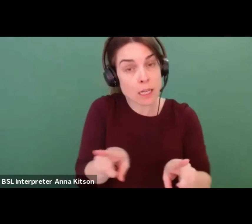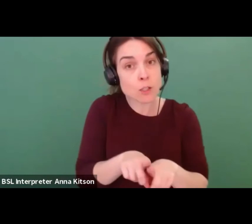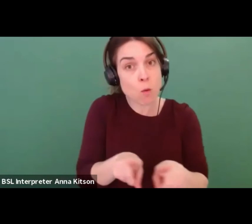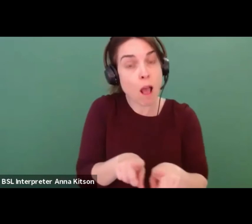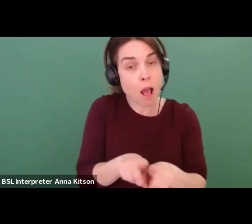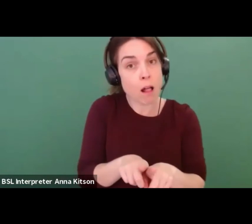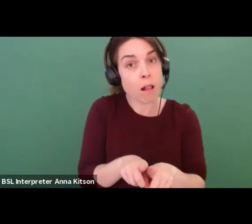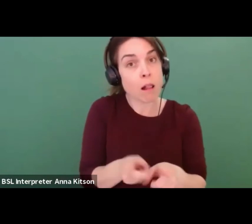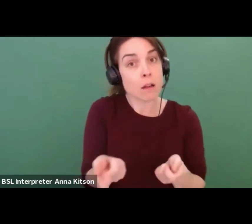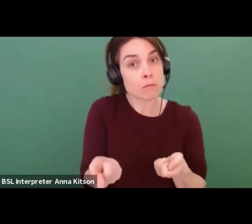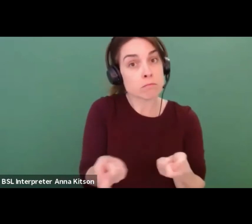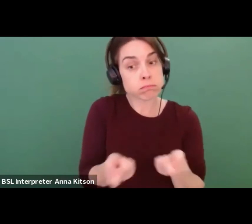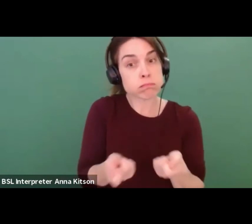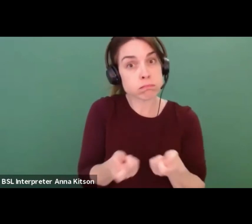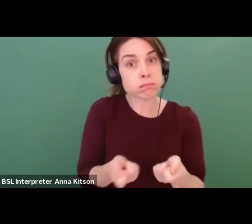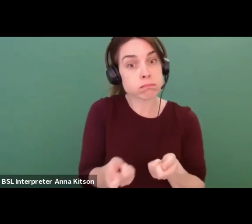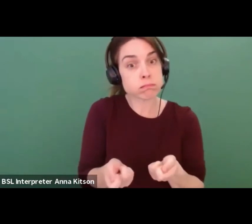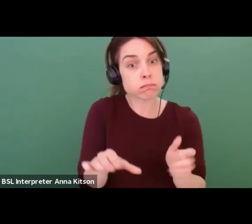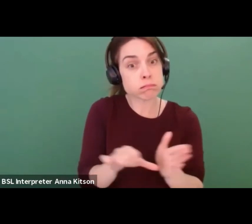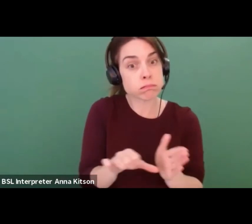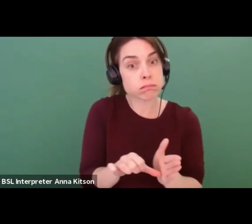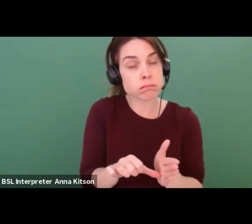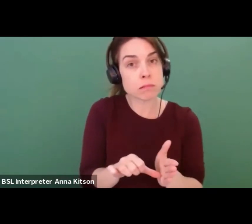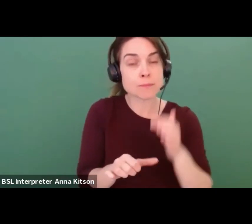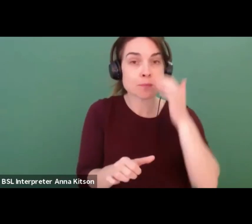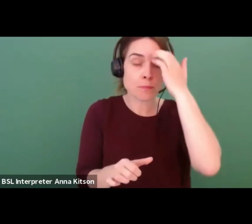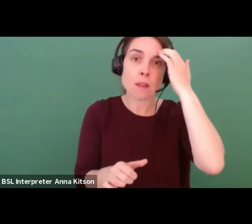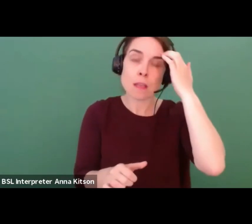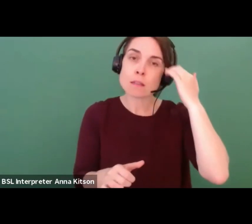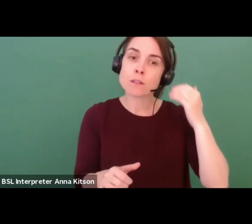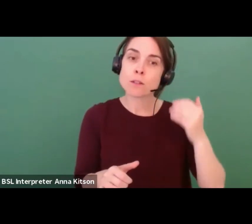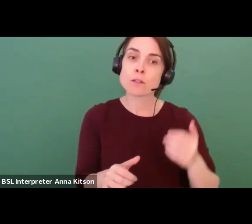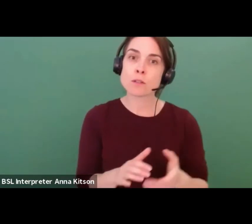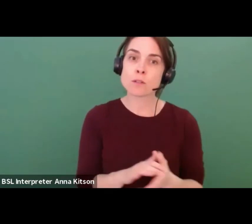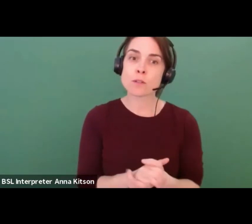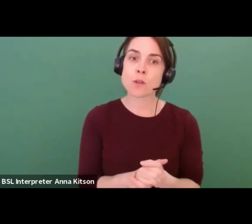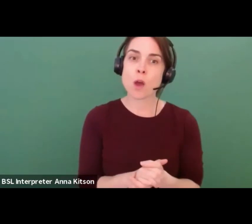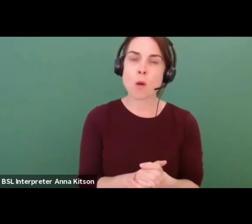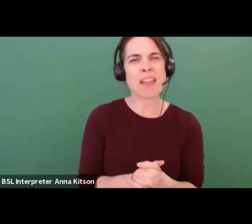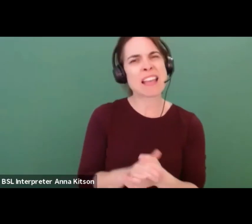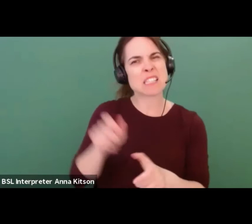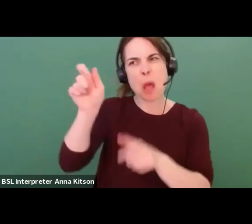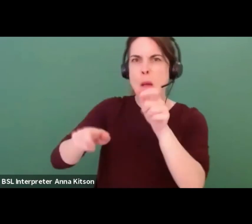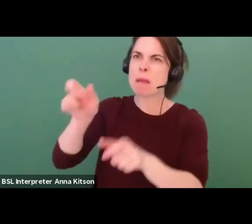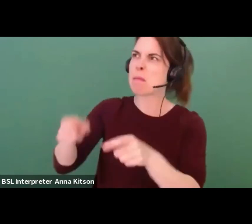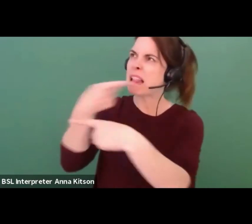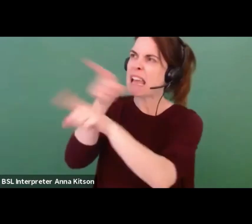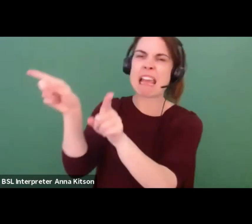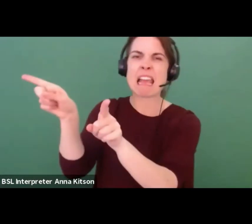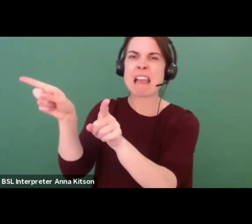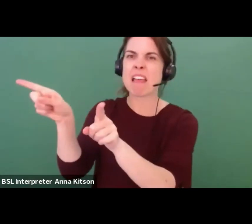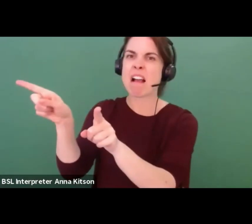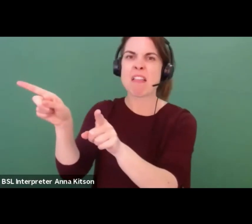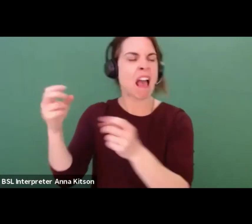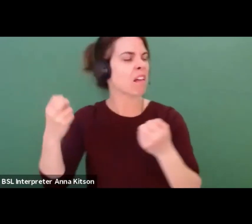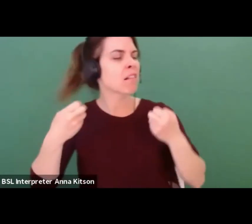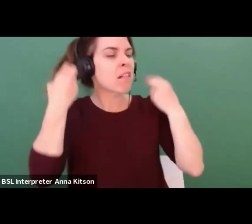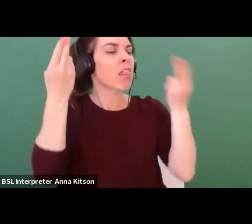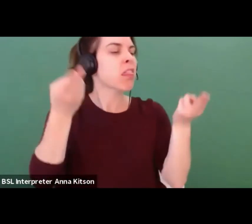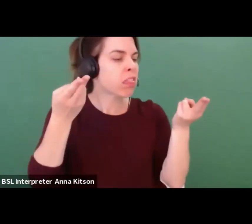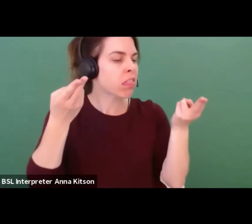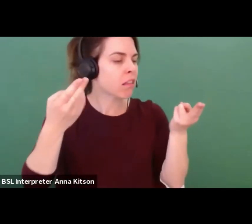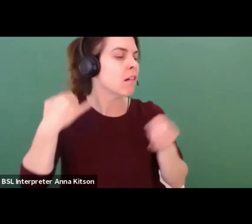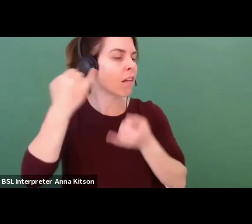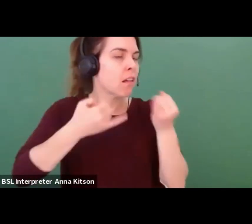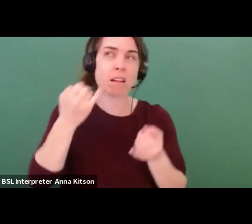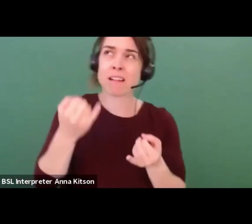act in an underhand manner to undermine you. So it can be quite